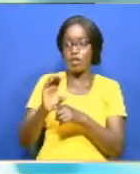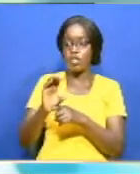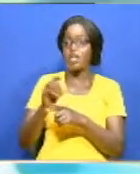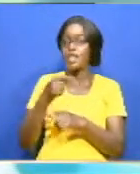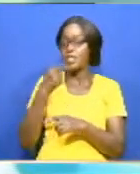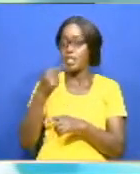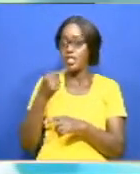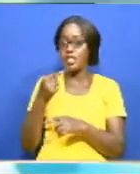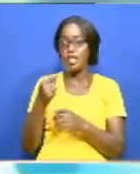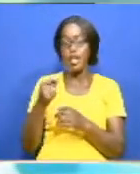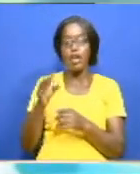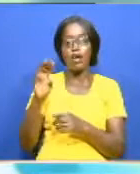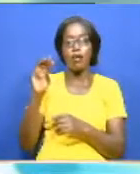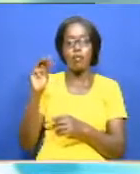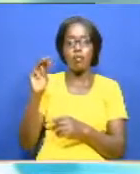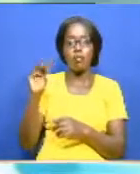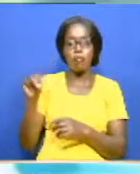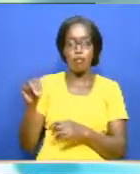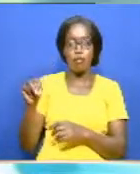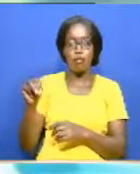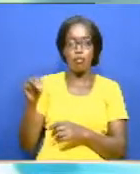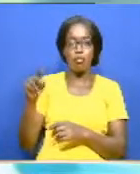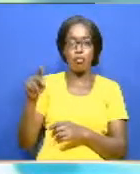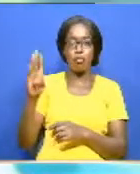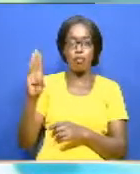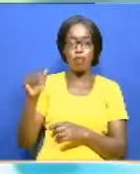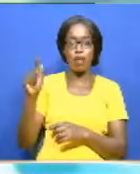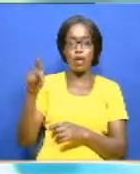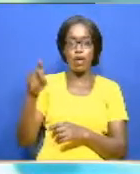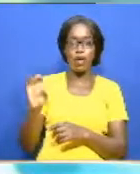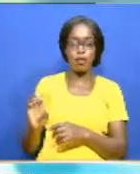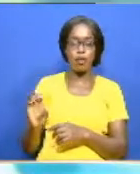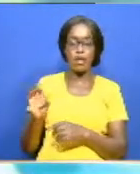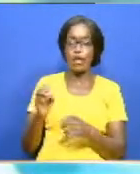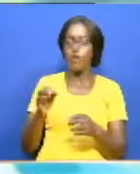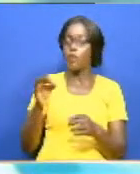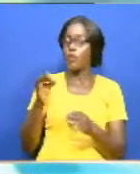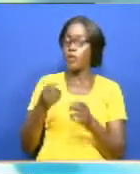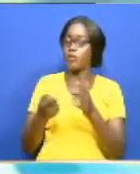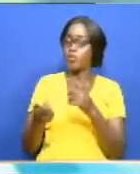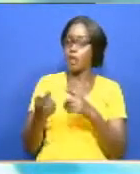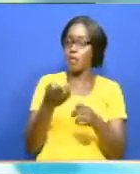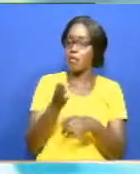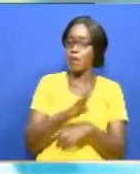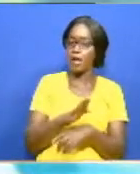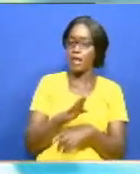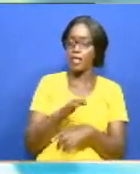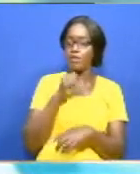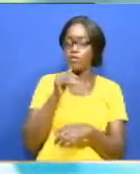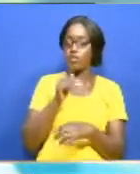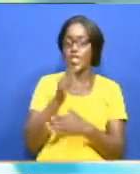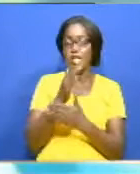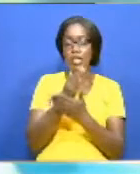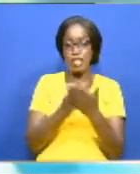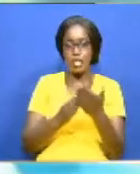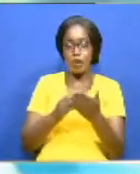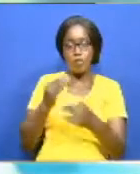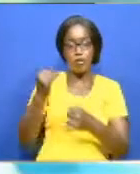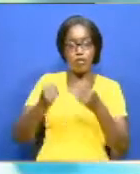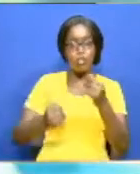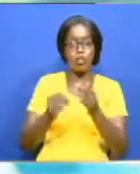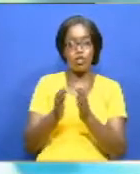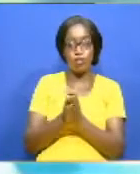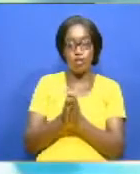will feature if nothing extraordinary happens. The French champions have not reached the semi-finals of Europa's elite